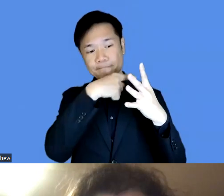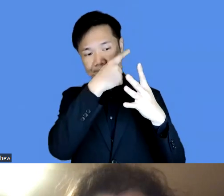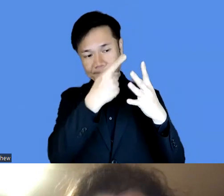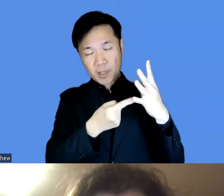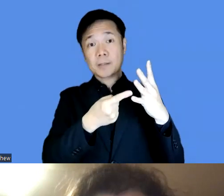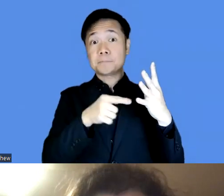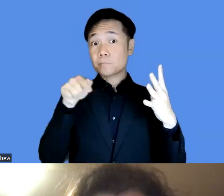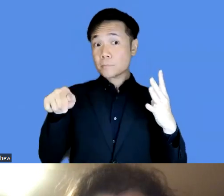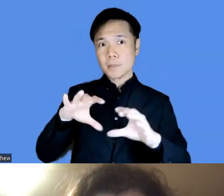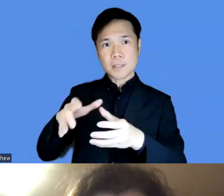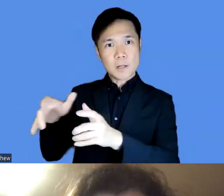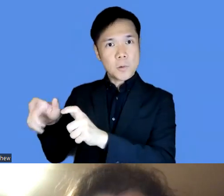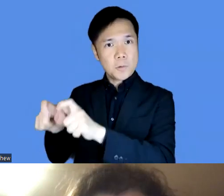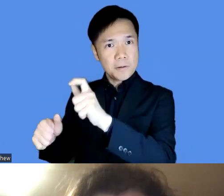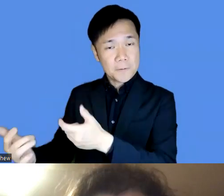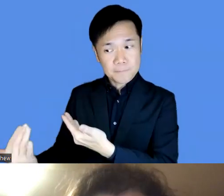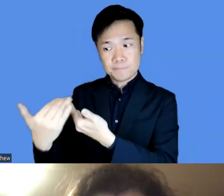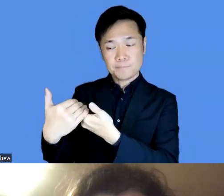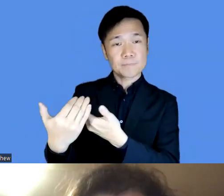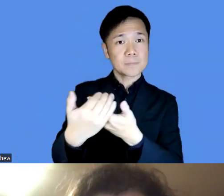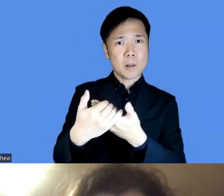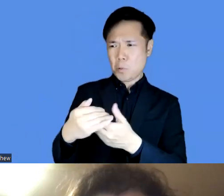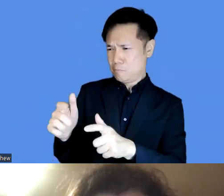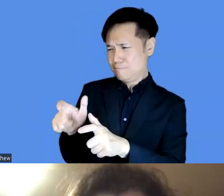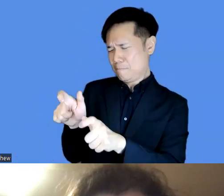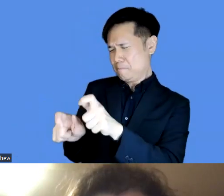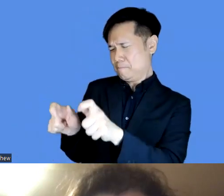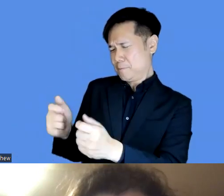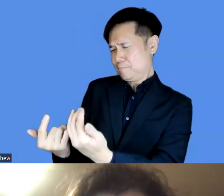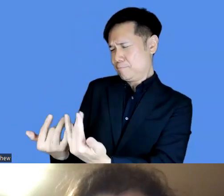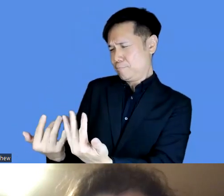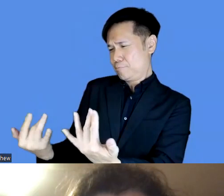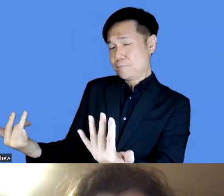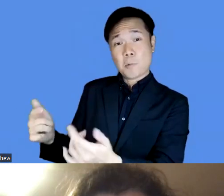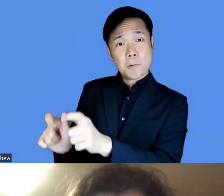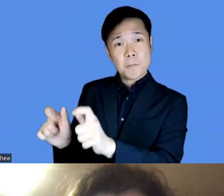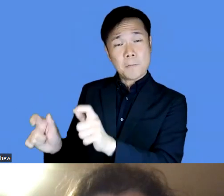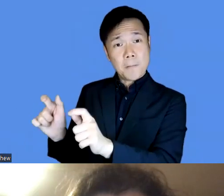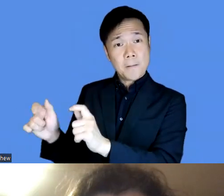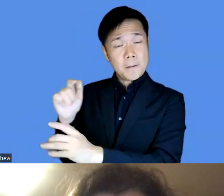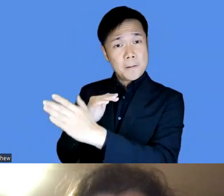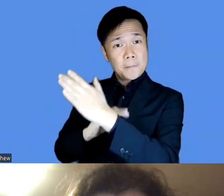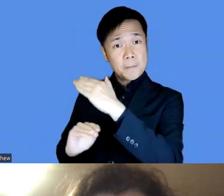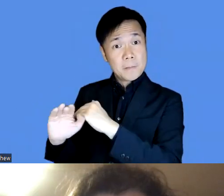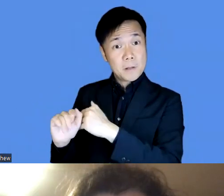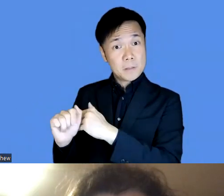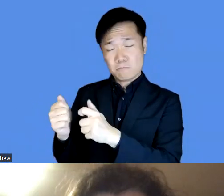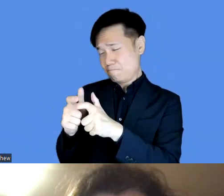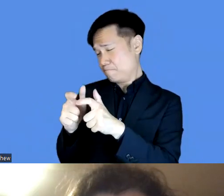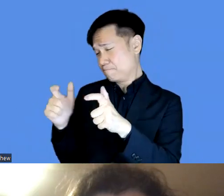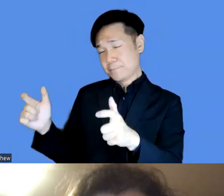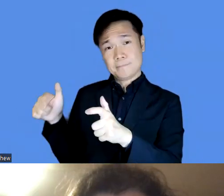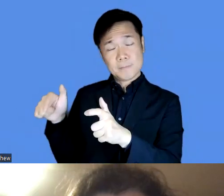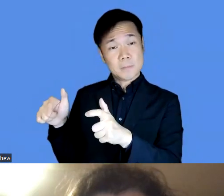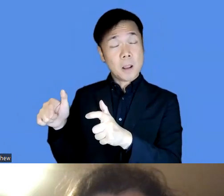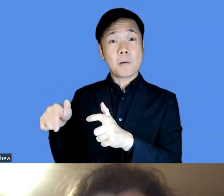not only because of the size of the population of person with disabilities in any country, but also for the